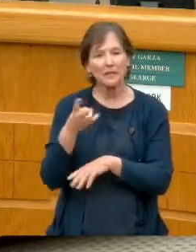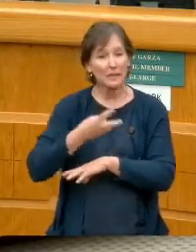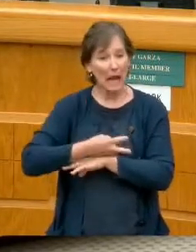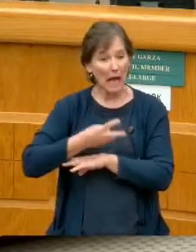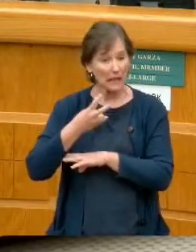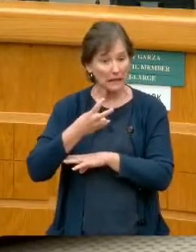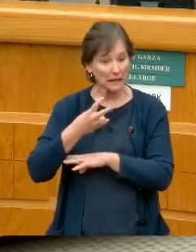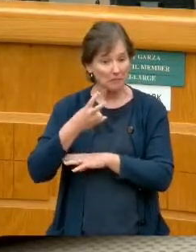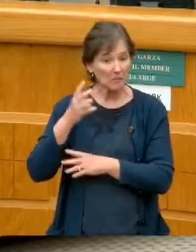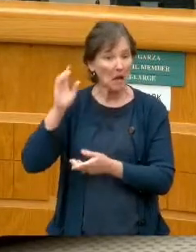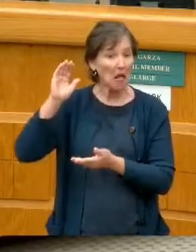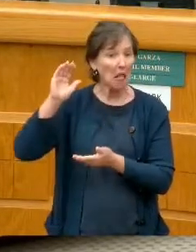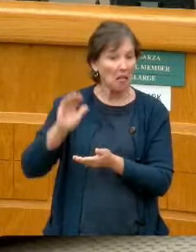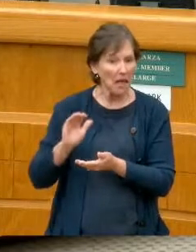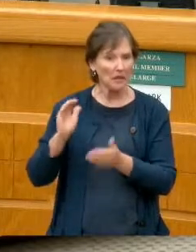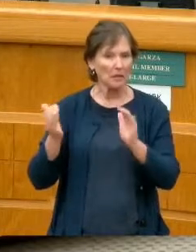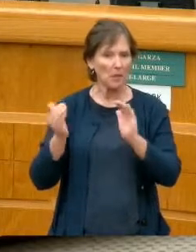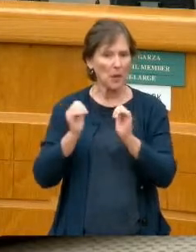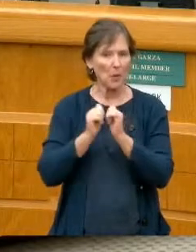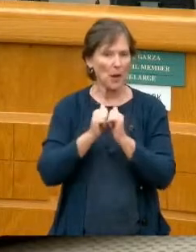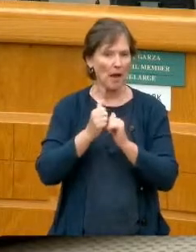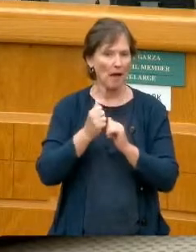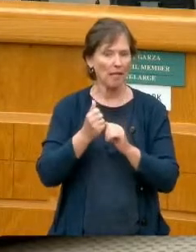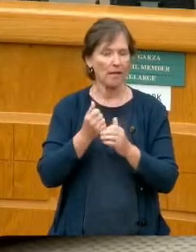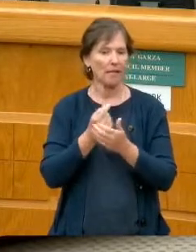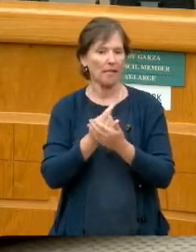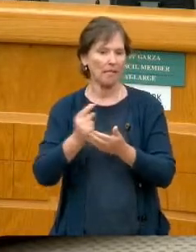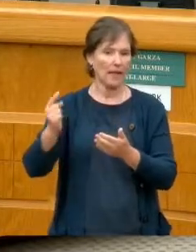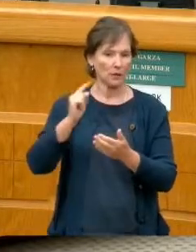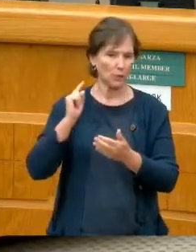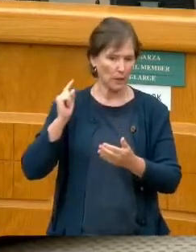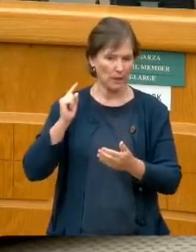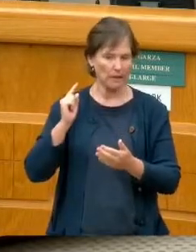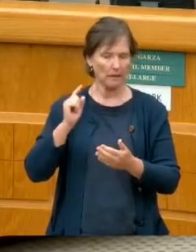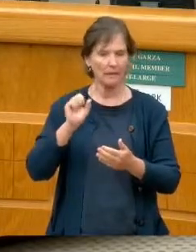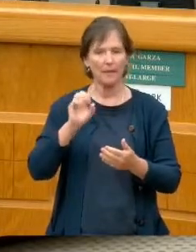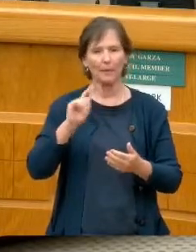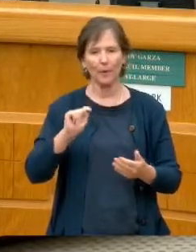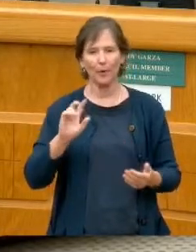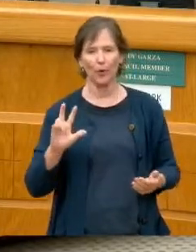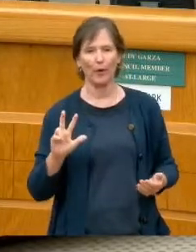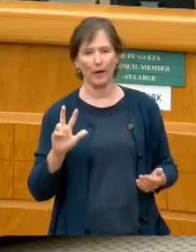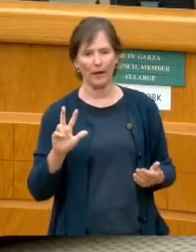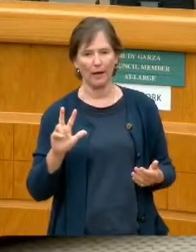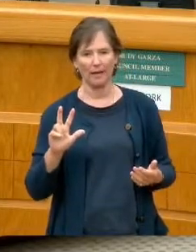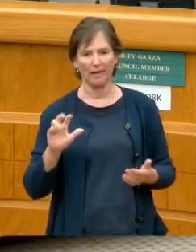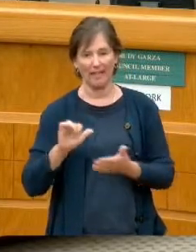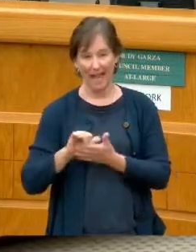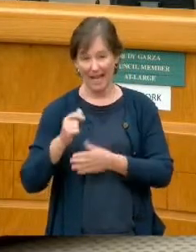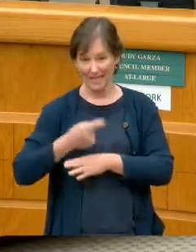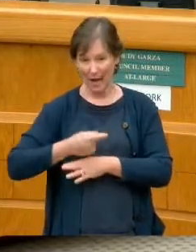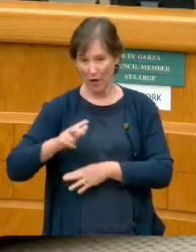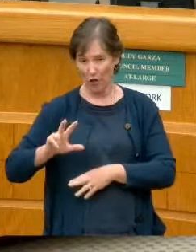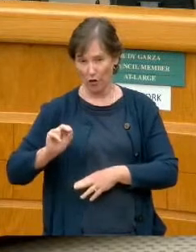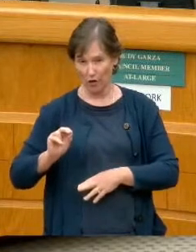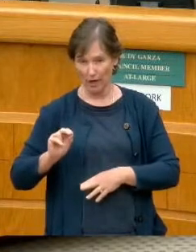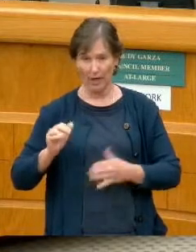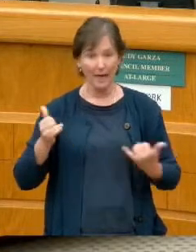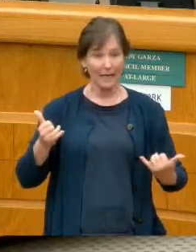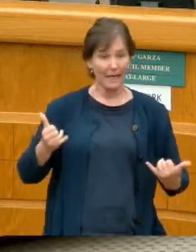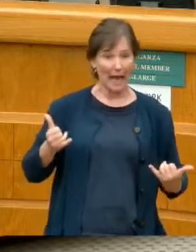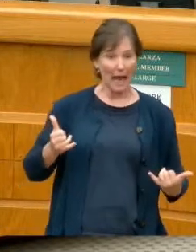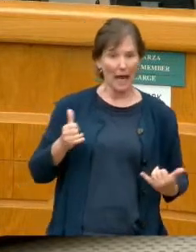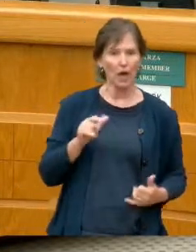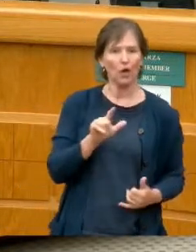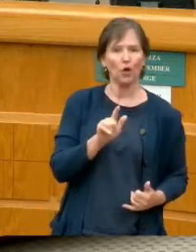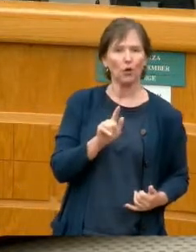ago on 9/3 over here. We had 30 that day. Today we have 21. So